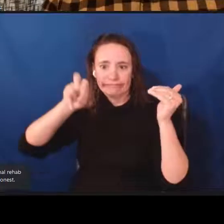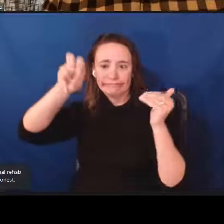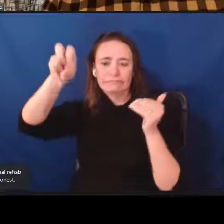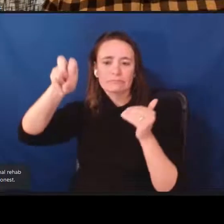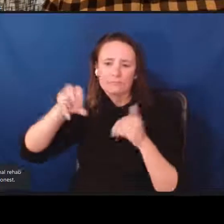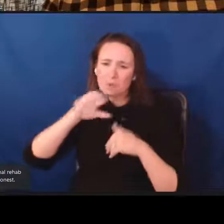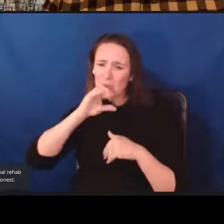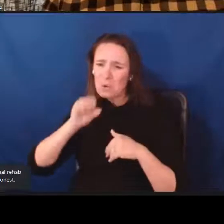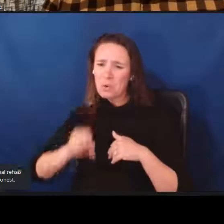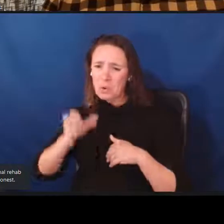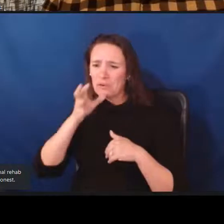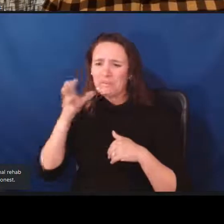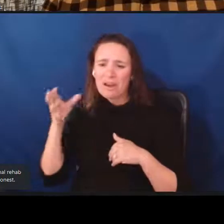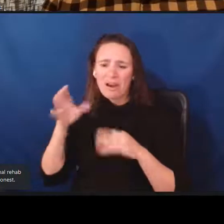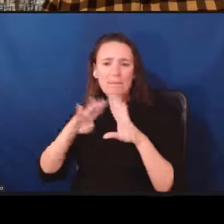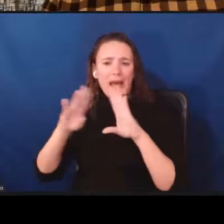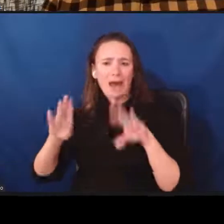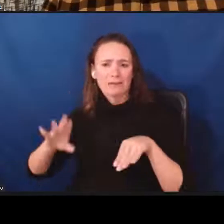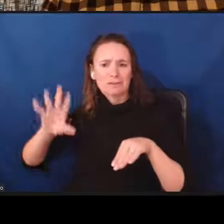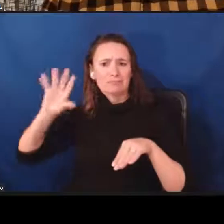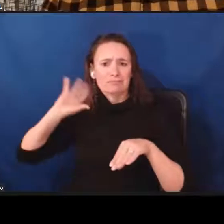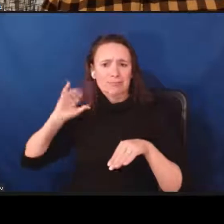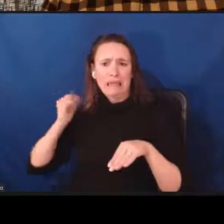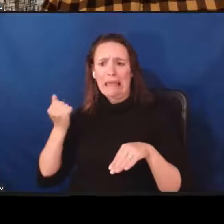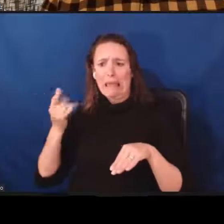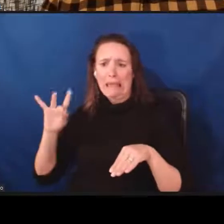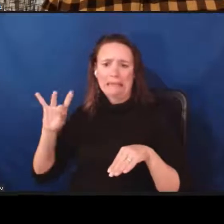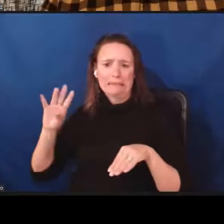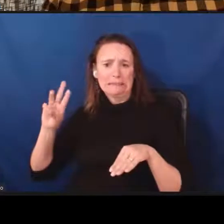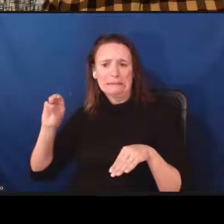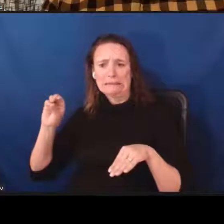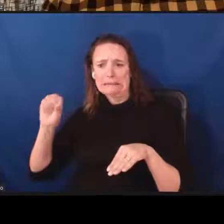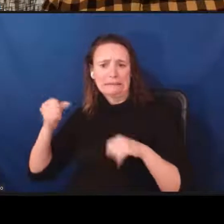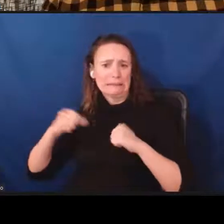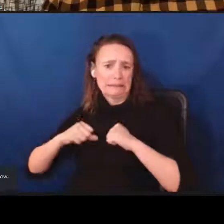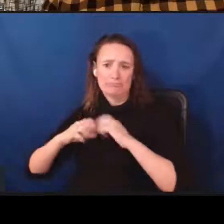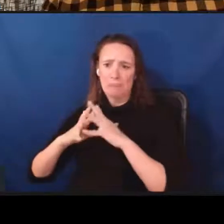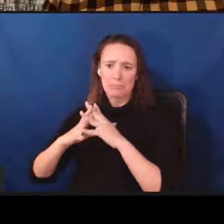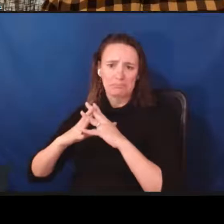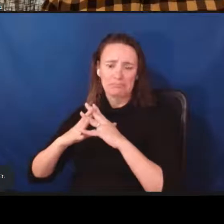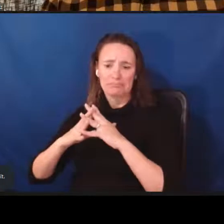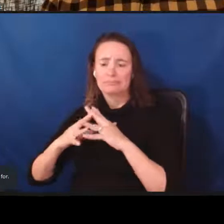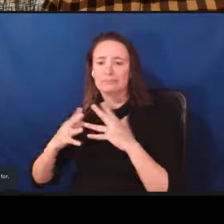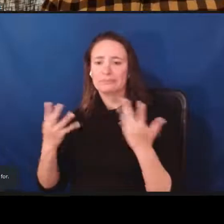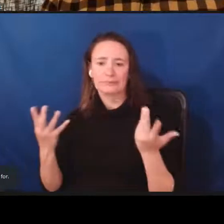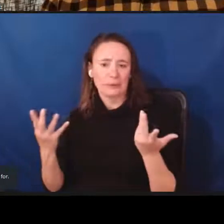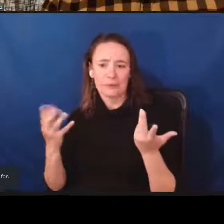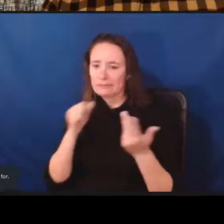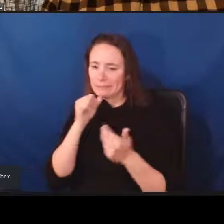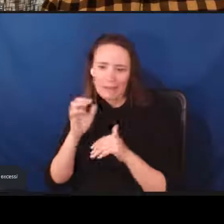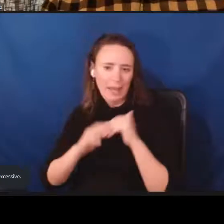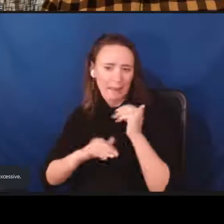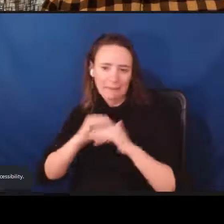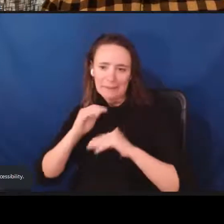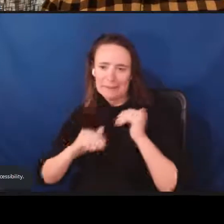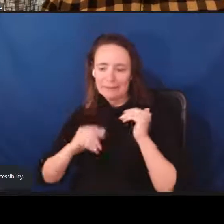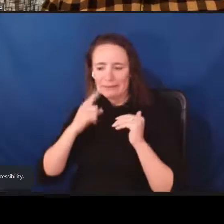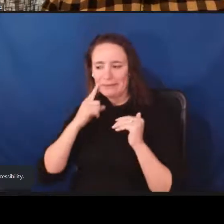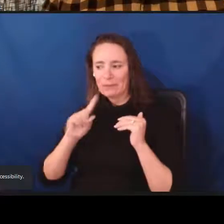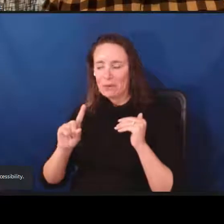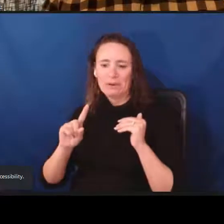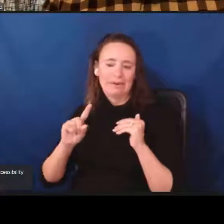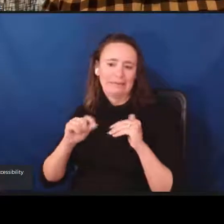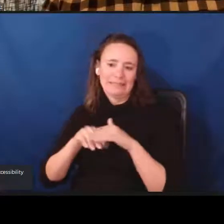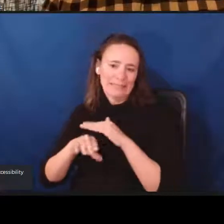1860s, so it was so it definitely wasn't built for accessibility modifications,